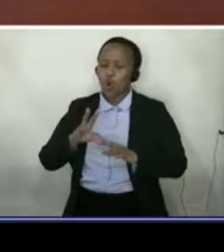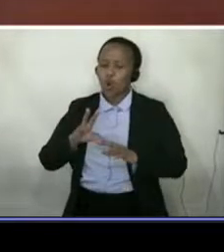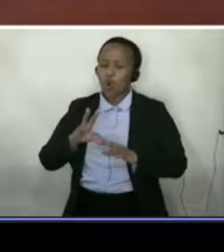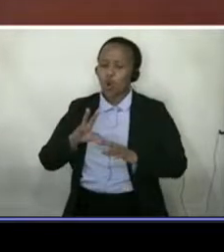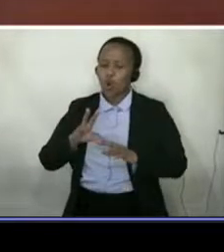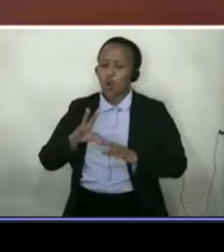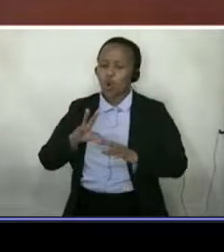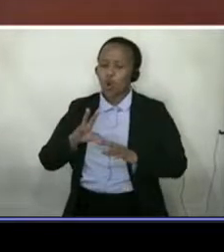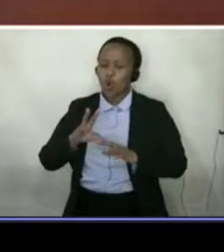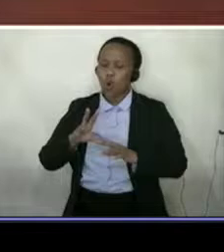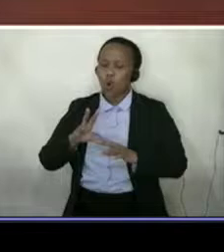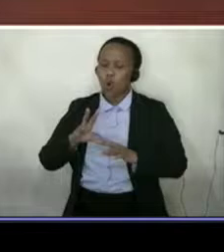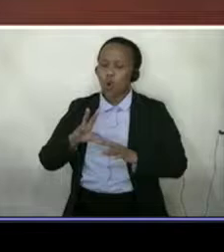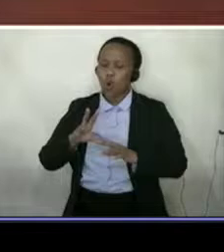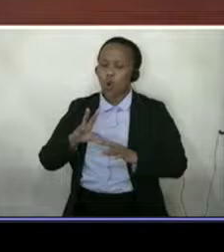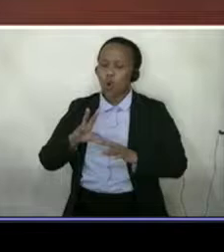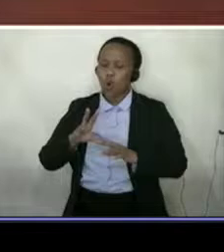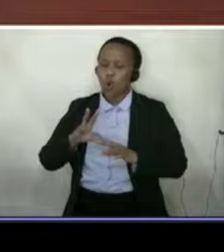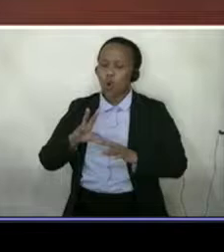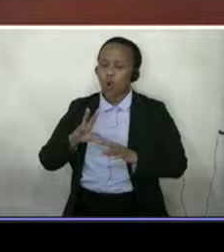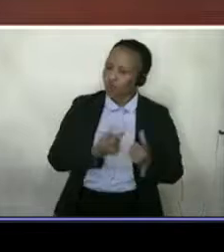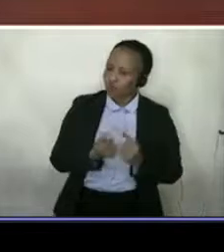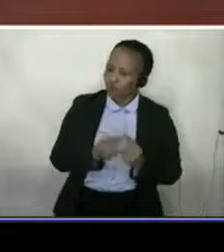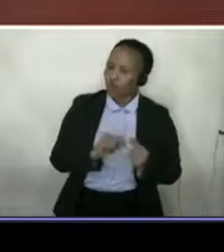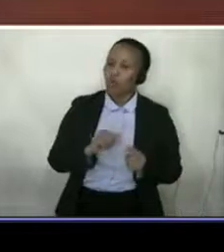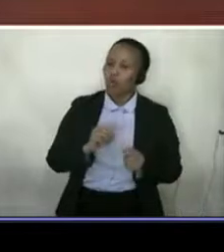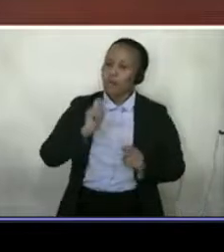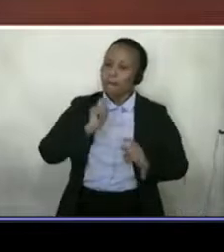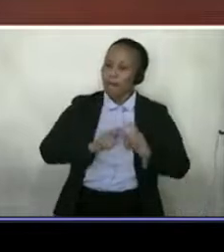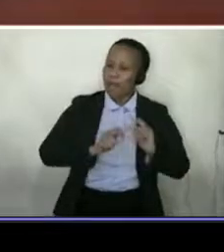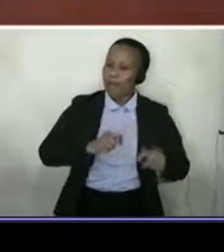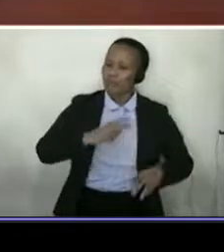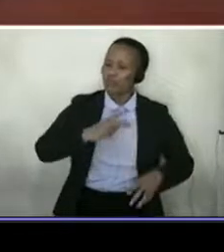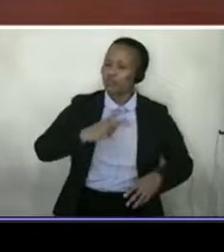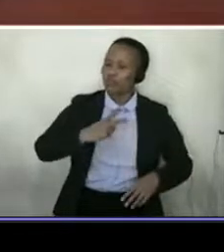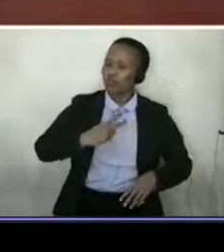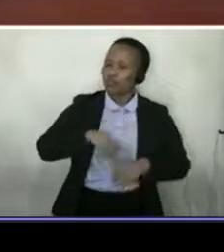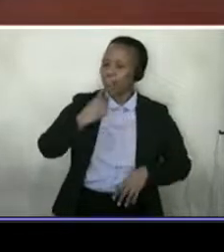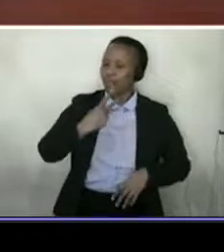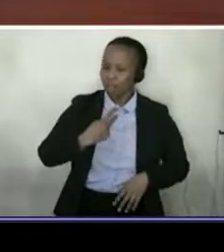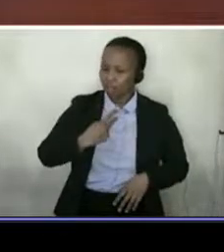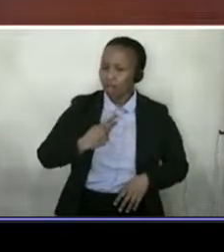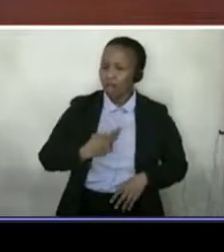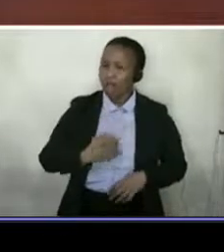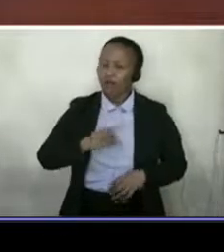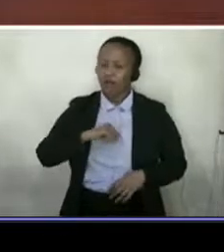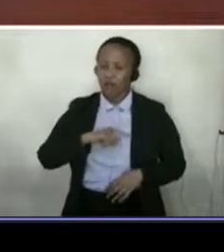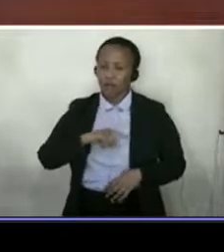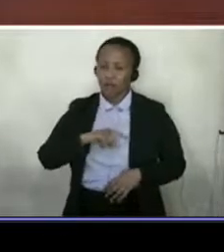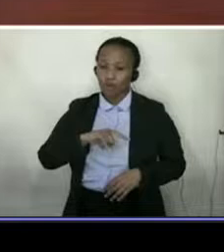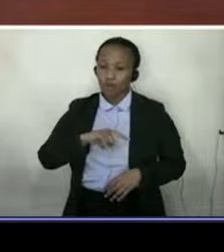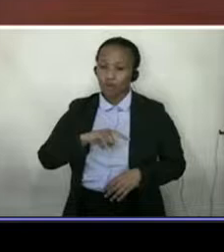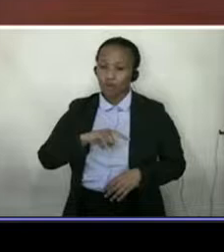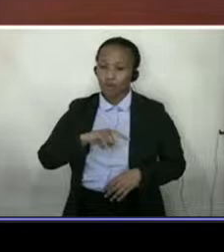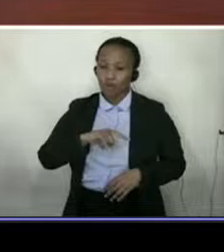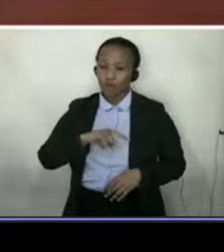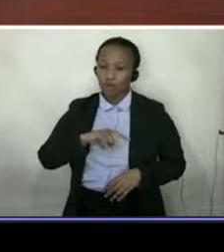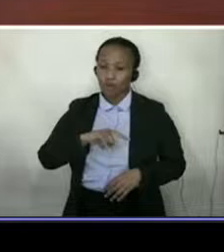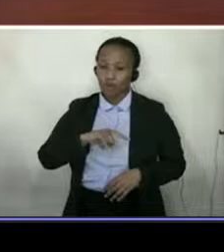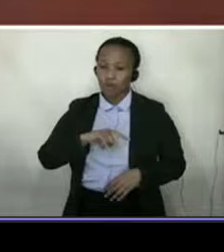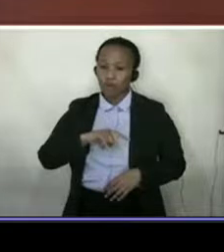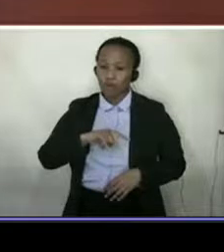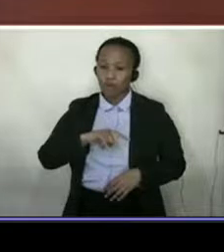salary payment, and invalid payments. This is a sign of showing that there is a political will to deal with